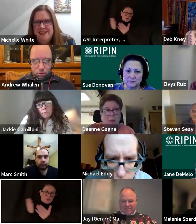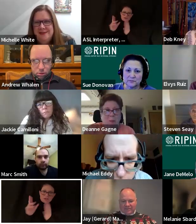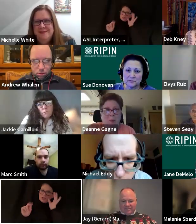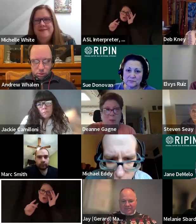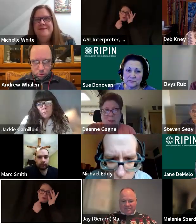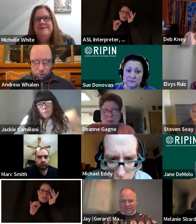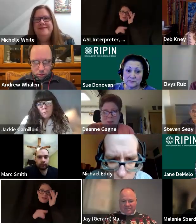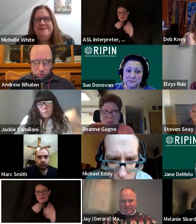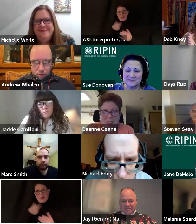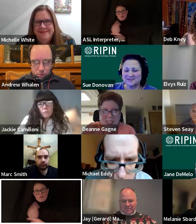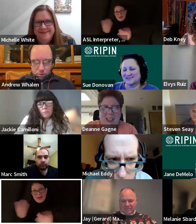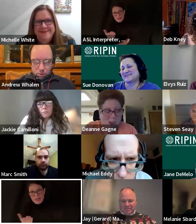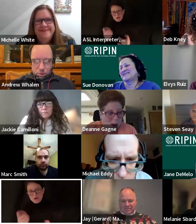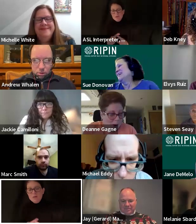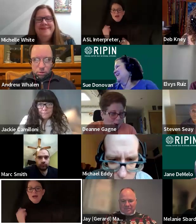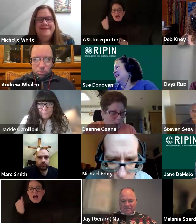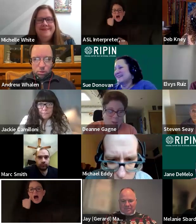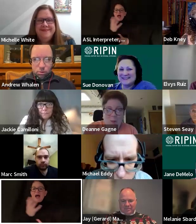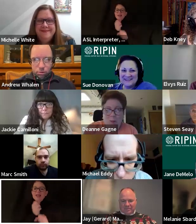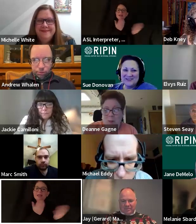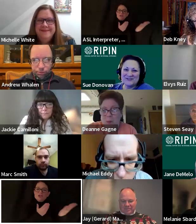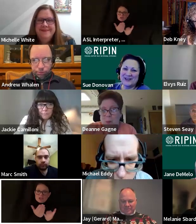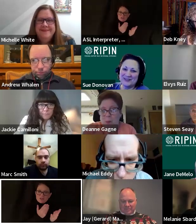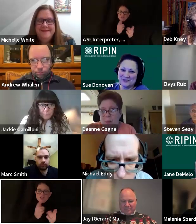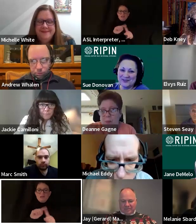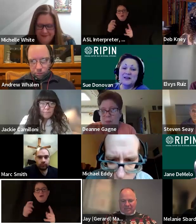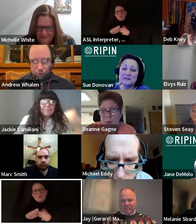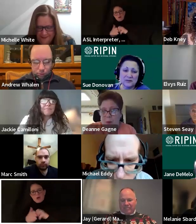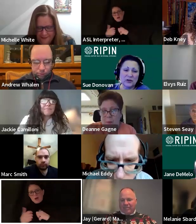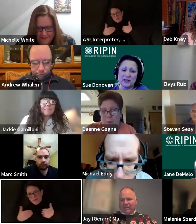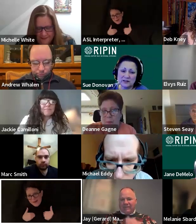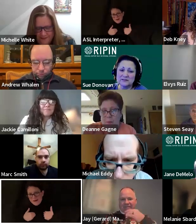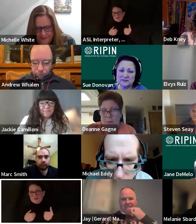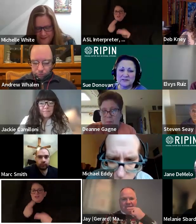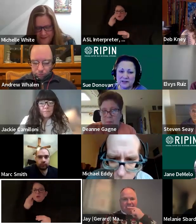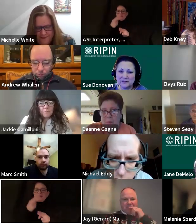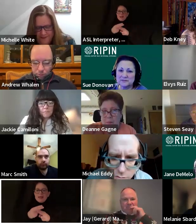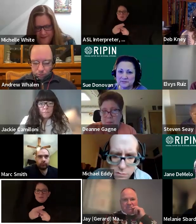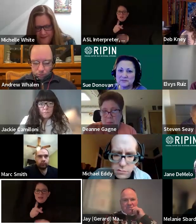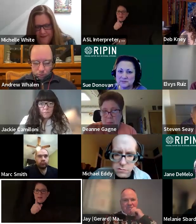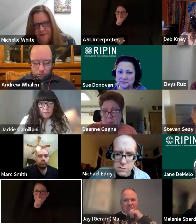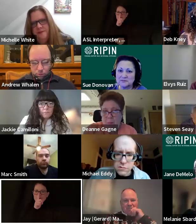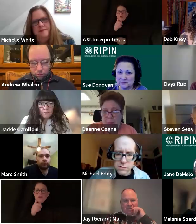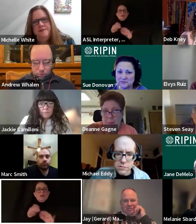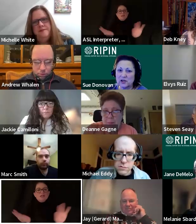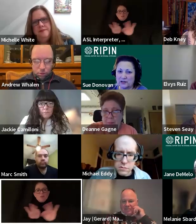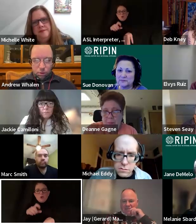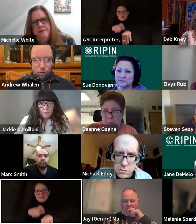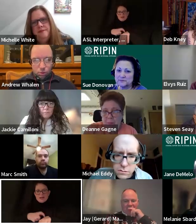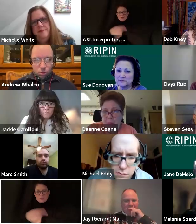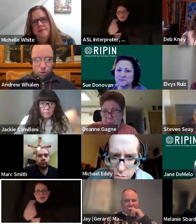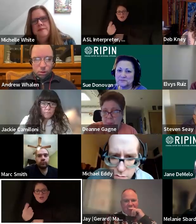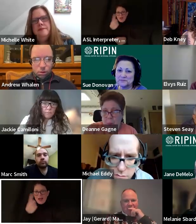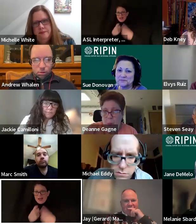because I'm right here. So, but just say I get services and I have a problem, and because it's a good place to ask just questions. Because if you